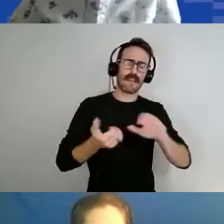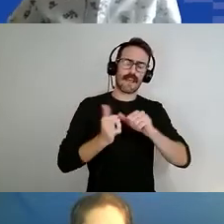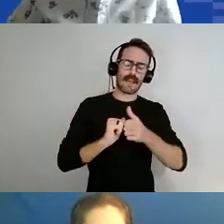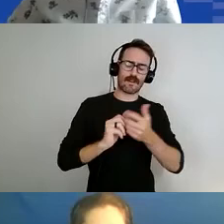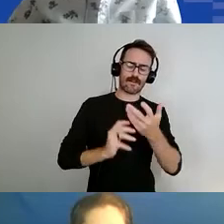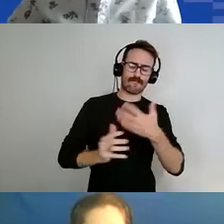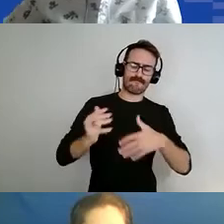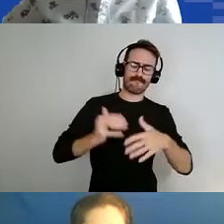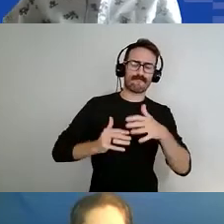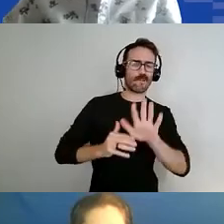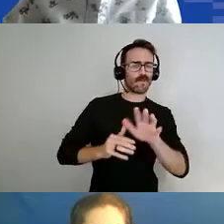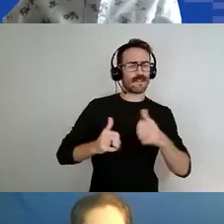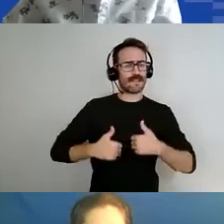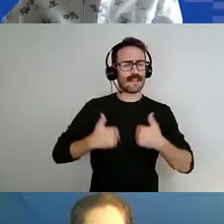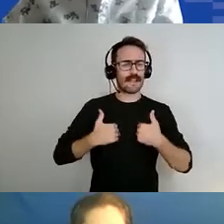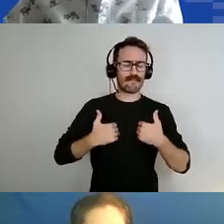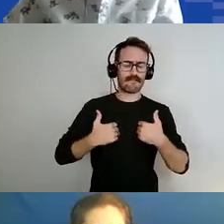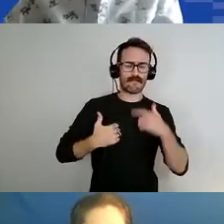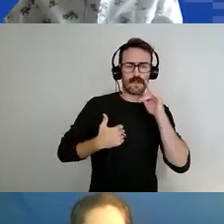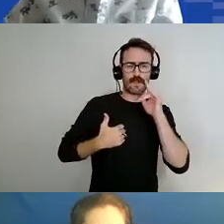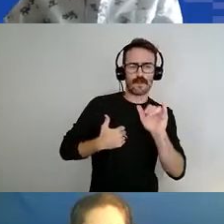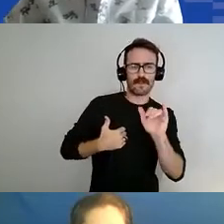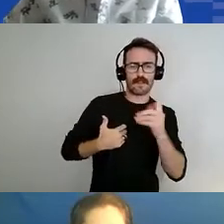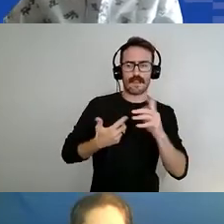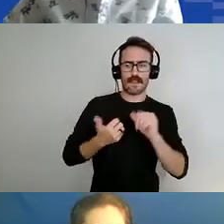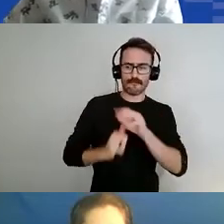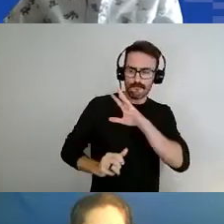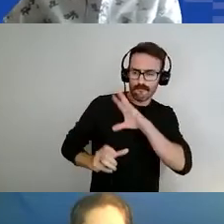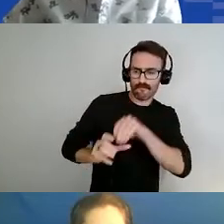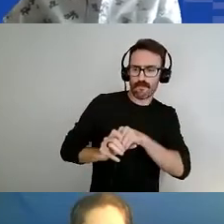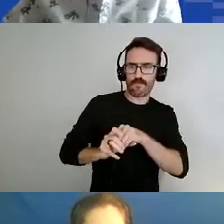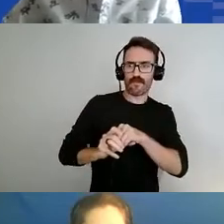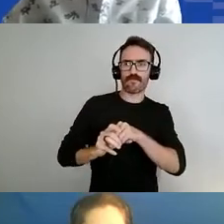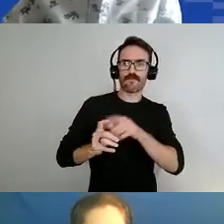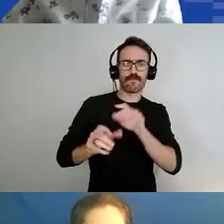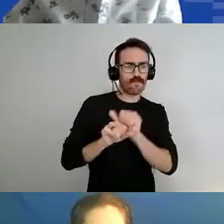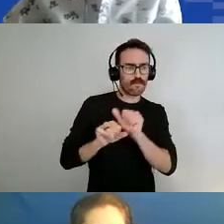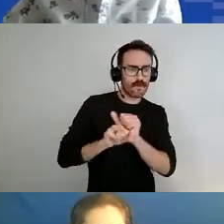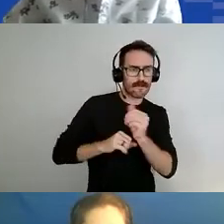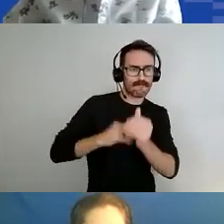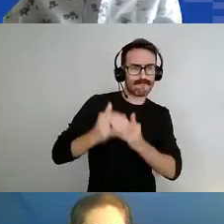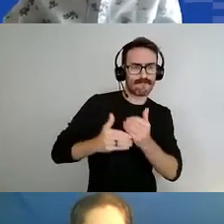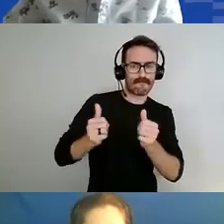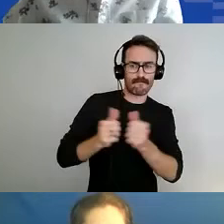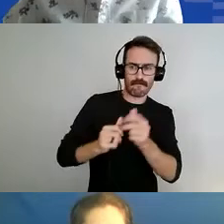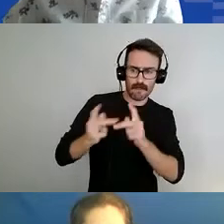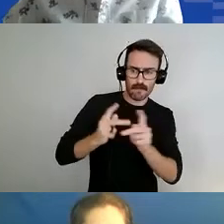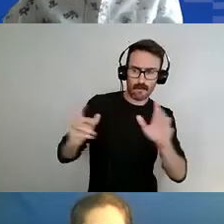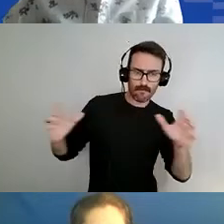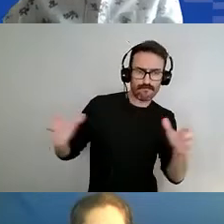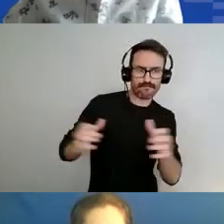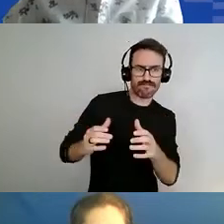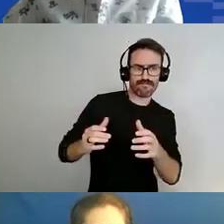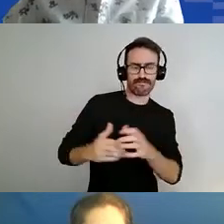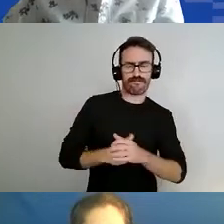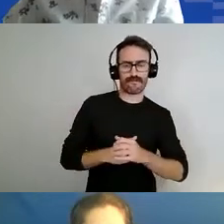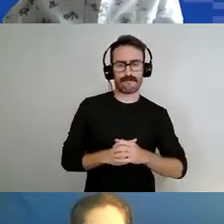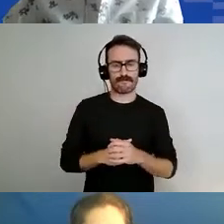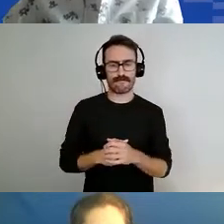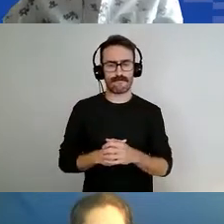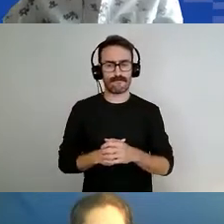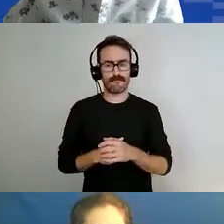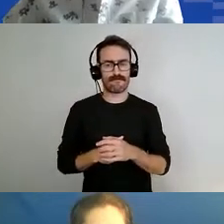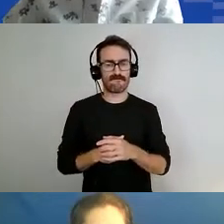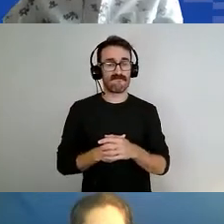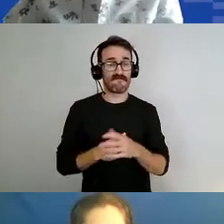of life, the engagement with others, and also with support